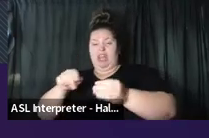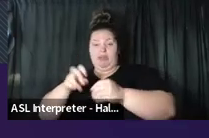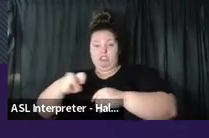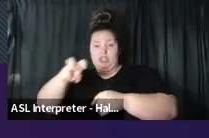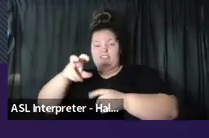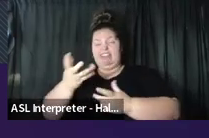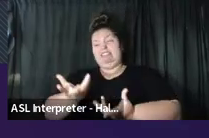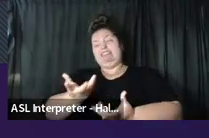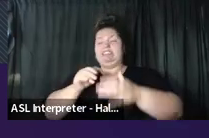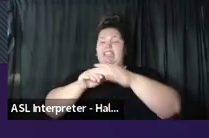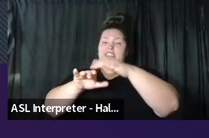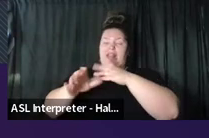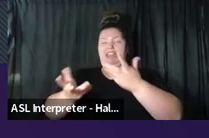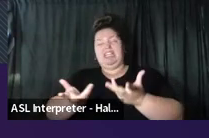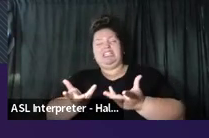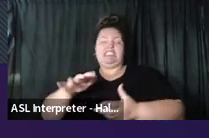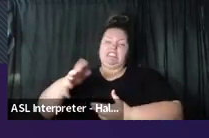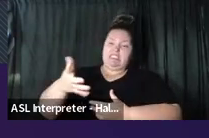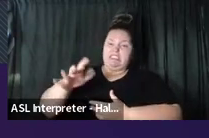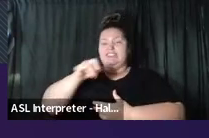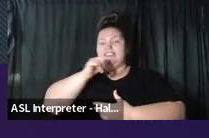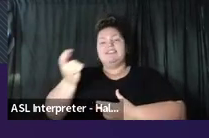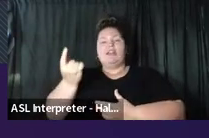new things. So that's me.